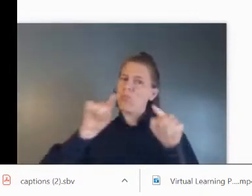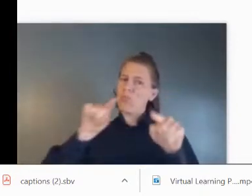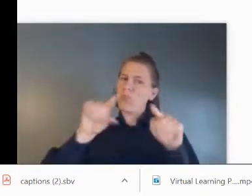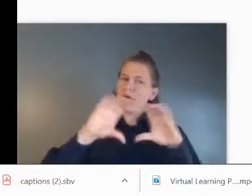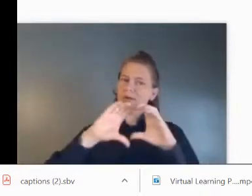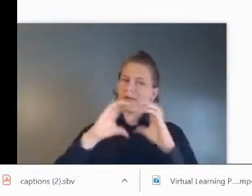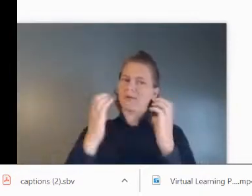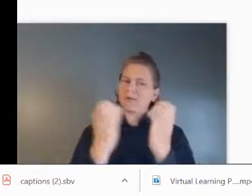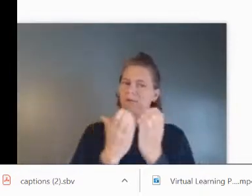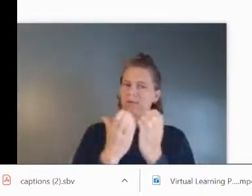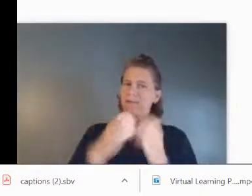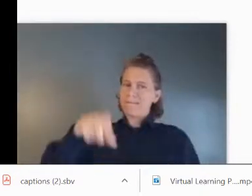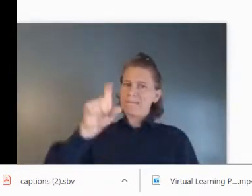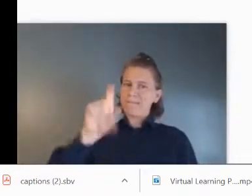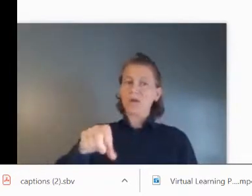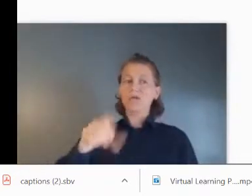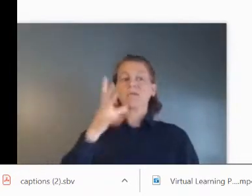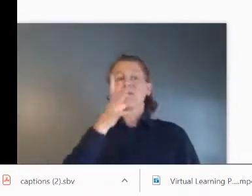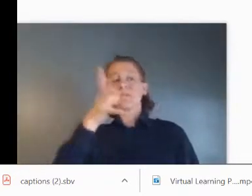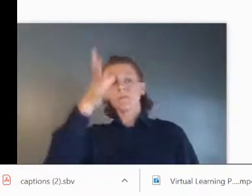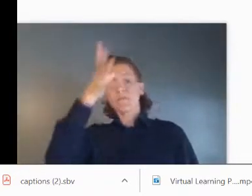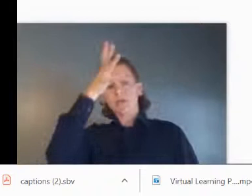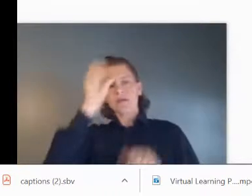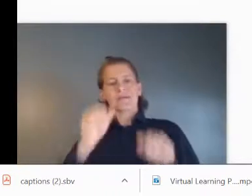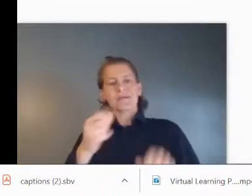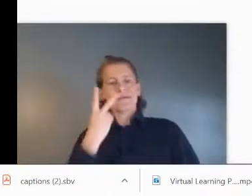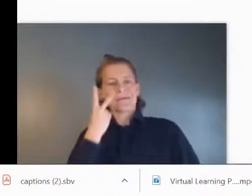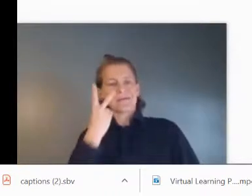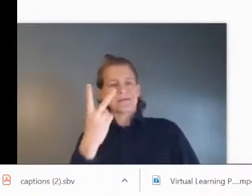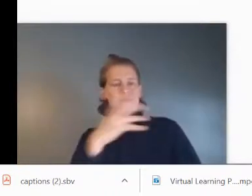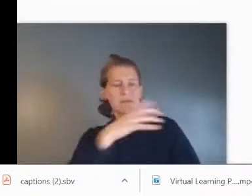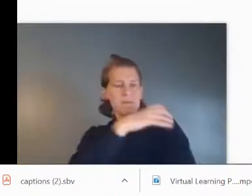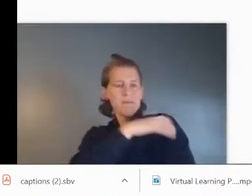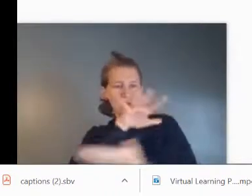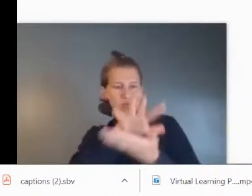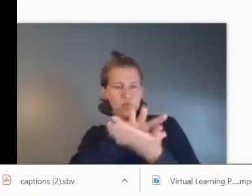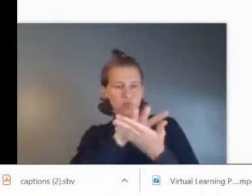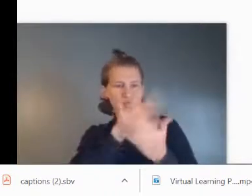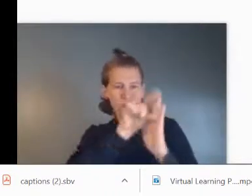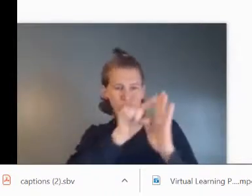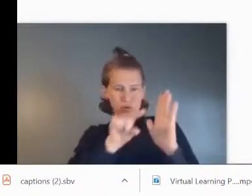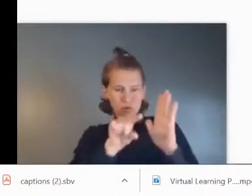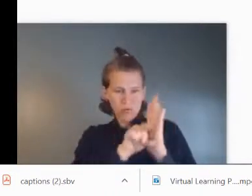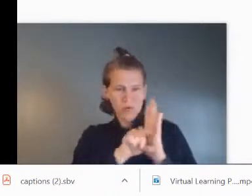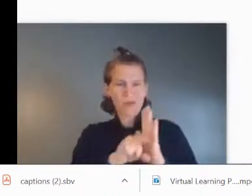grades in PowerSchool. Students will be assessed for new learning.